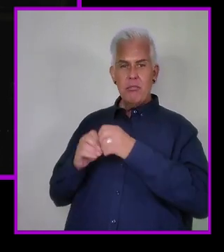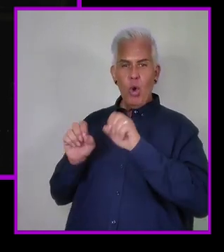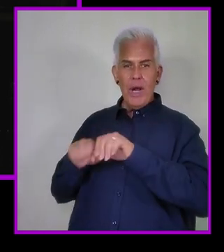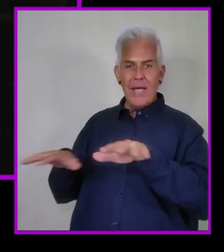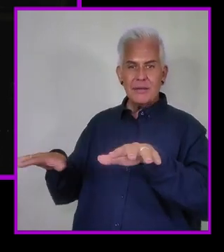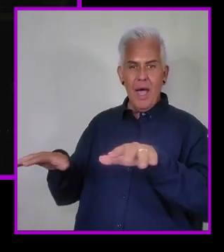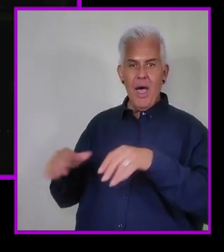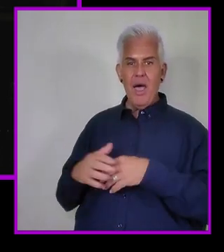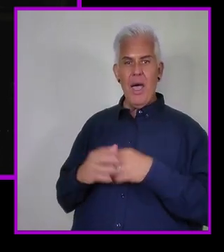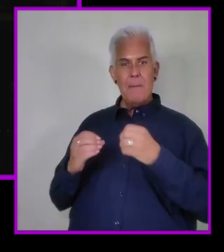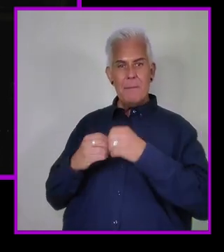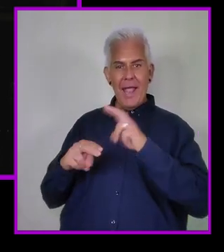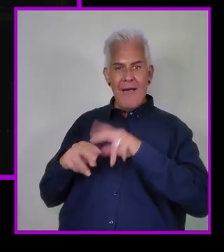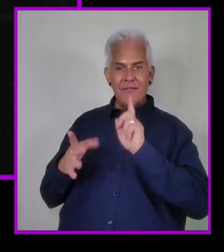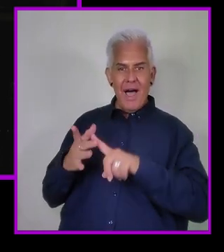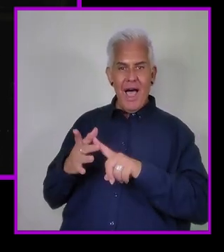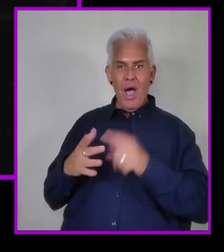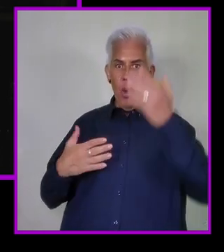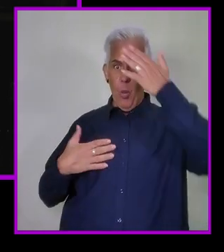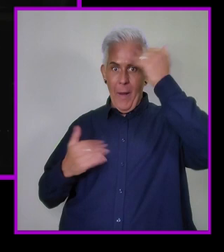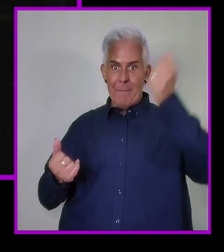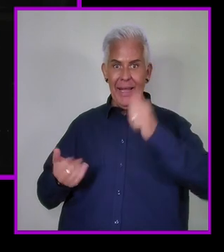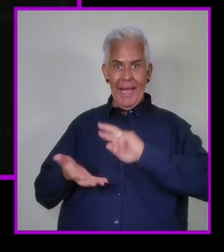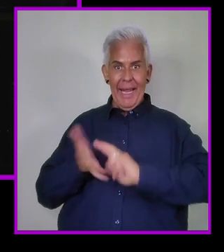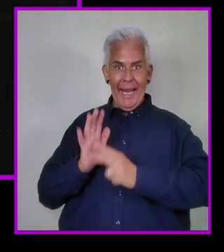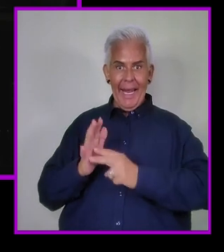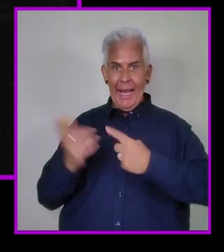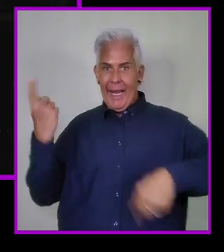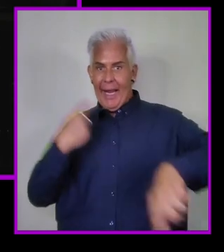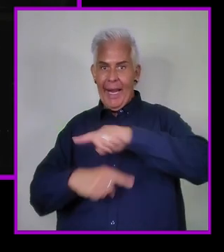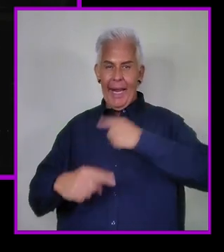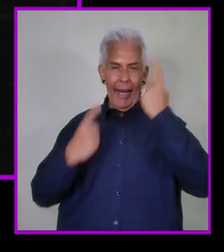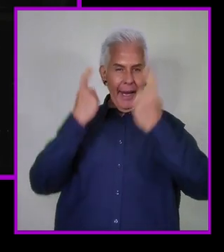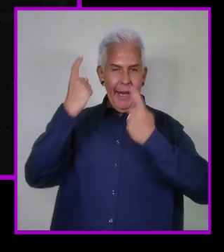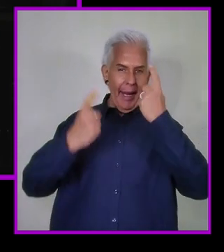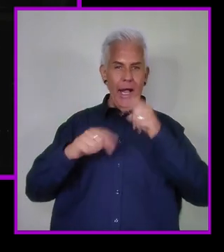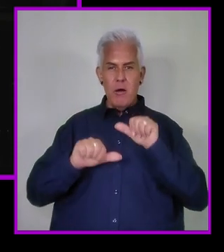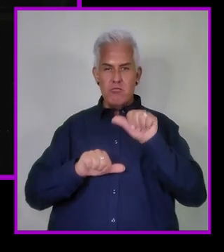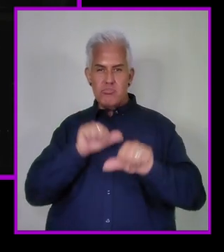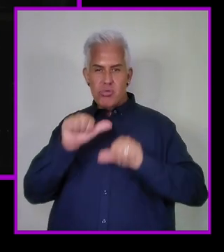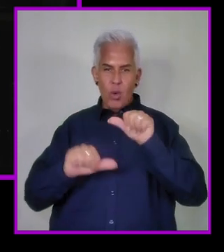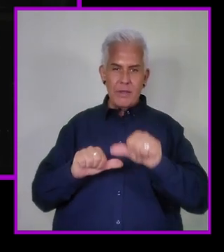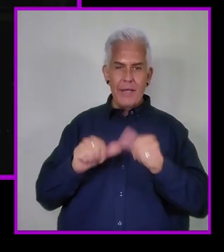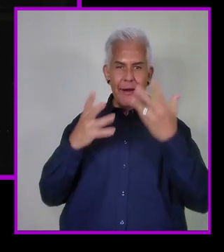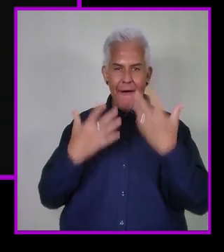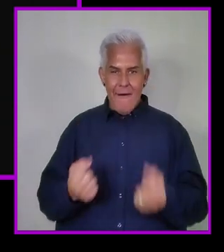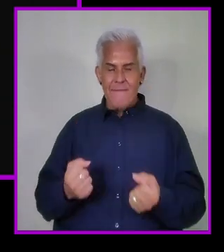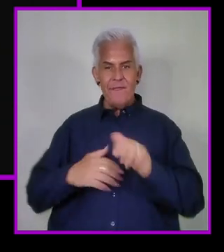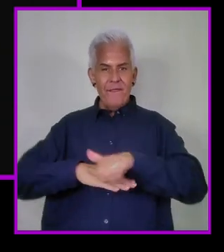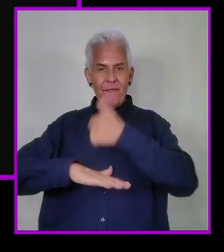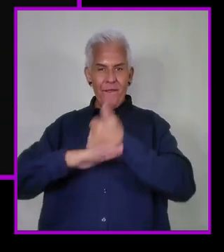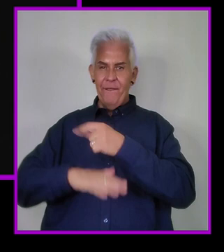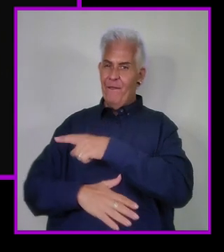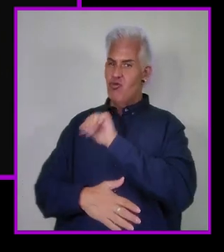and the BFI with their wellbeing coordinators are all kind of thinking about this, and processes and procedures are being put in place, but I